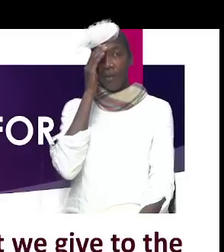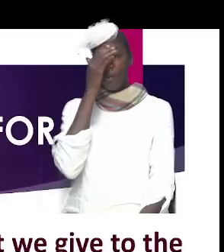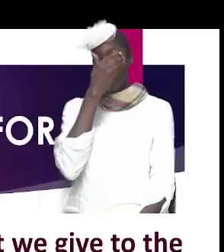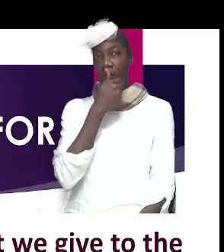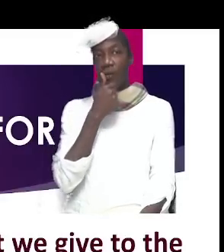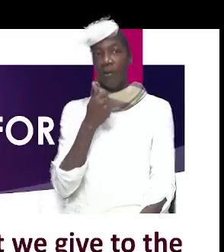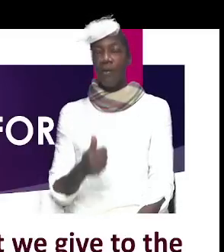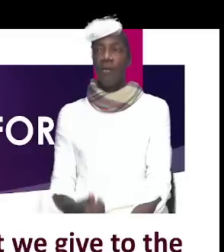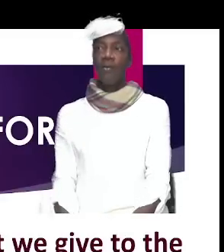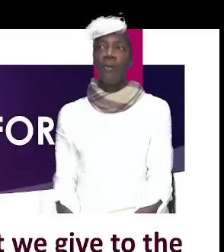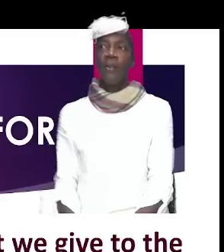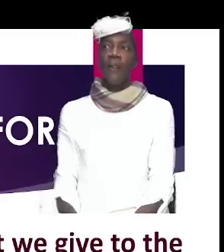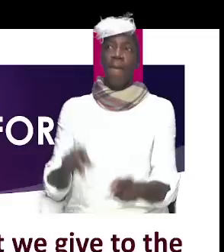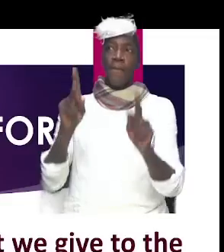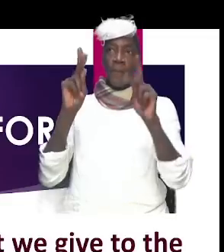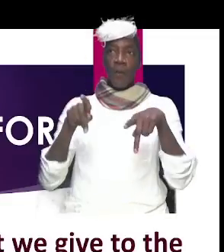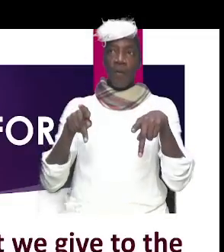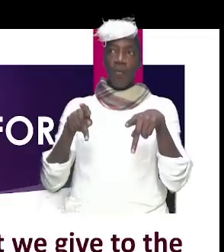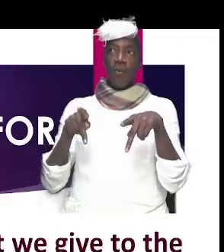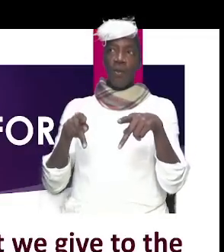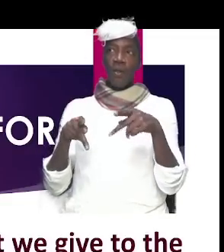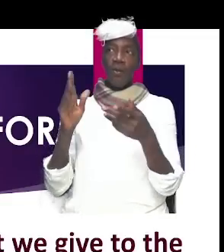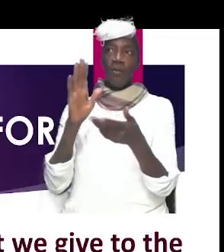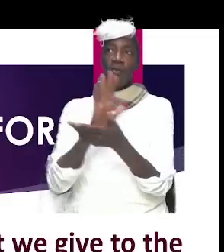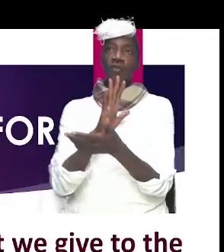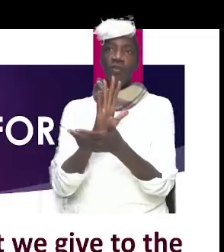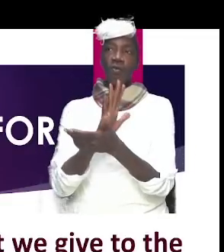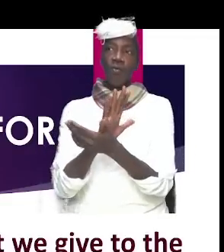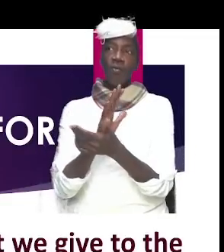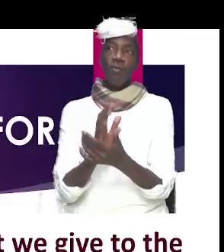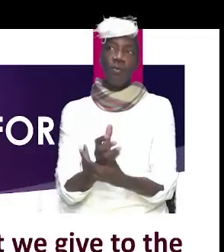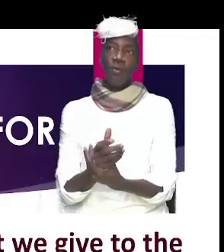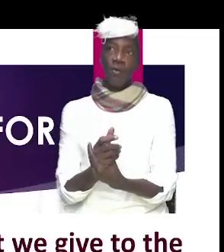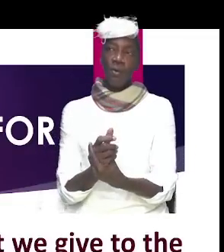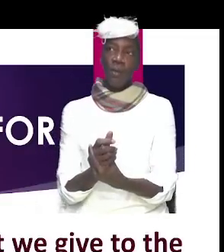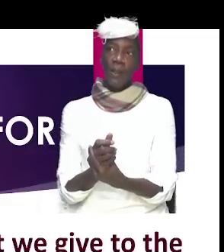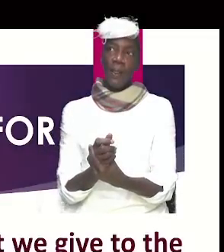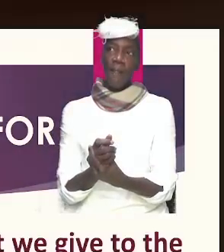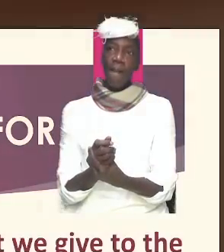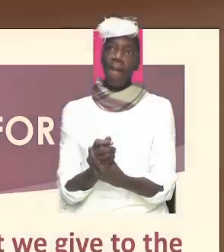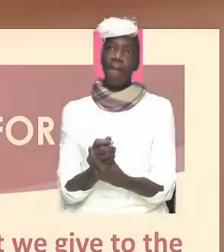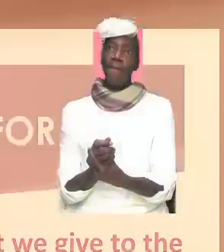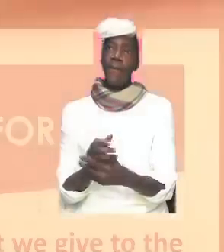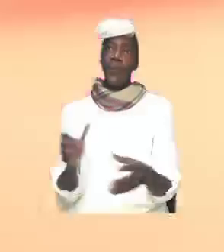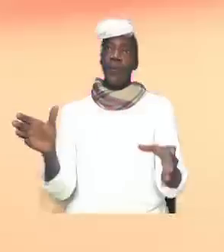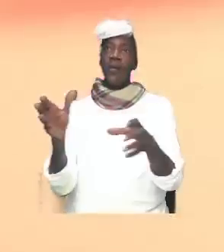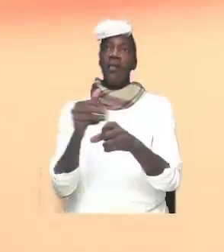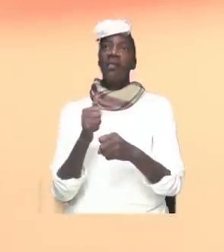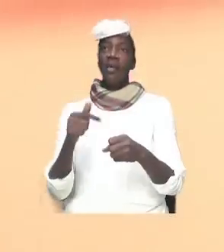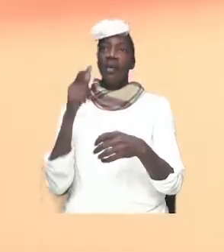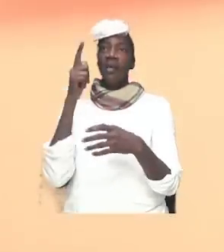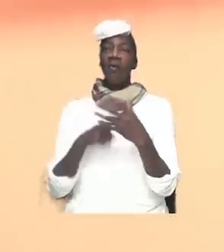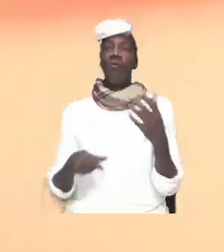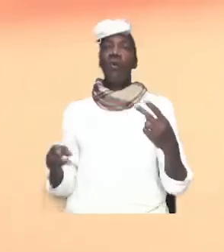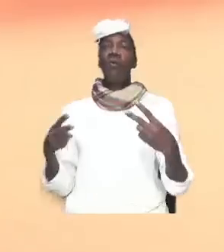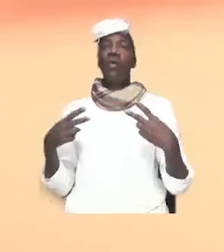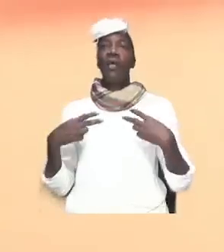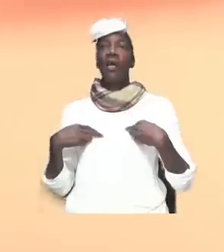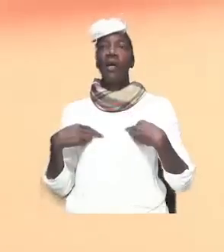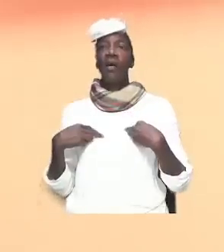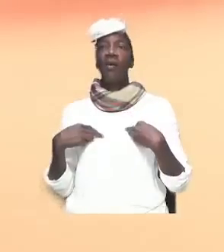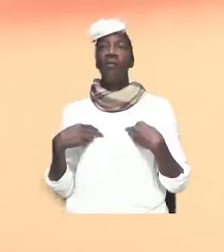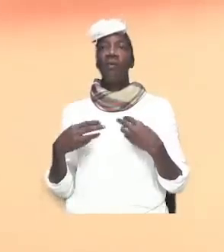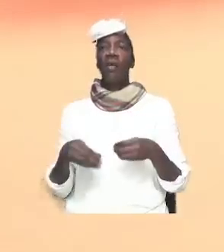it into a school system, when we take whatever resource we have and we